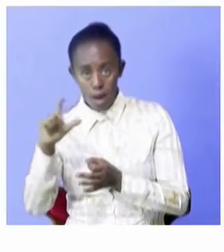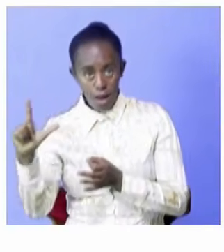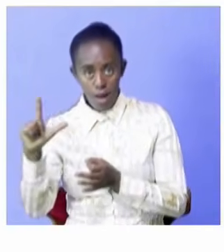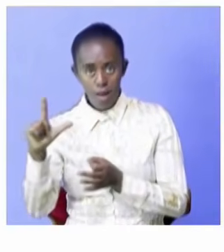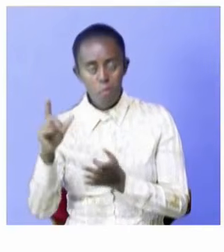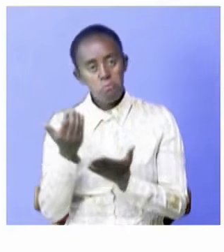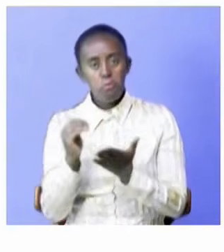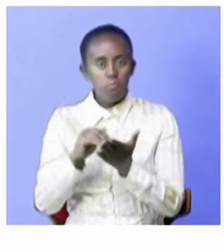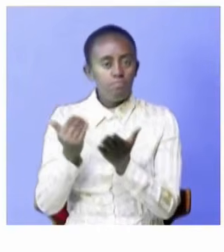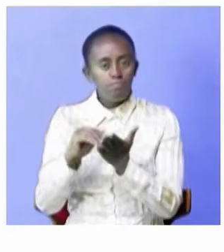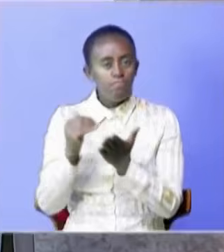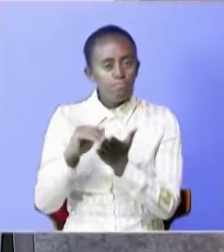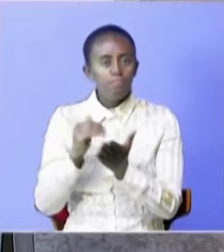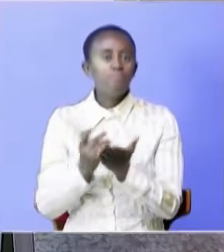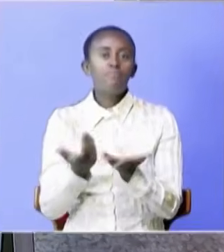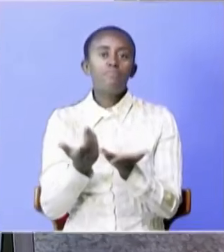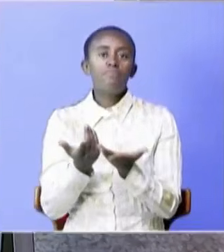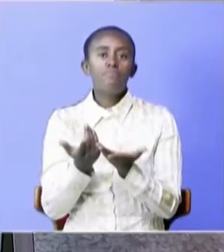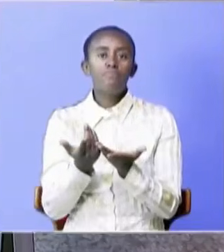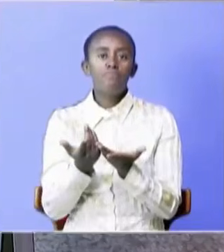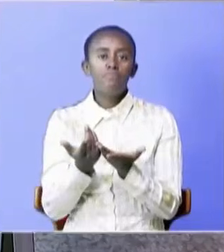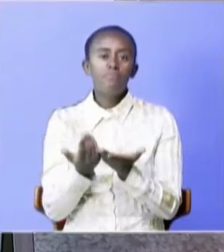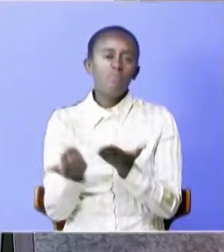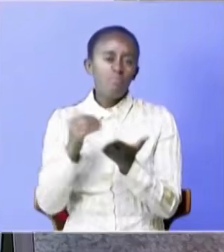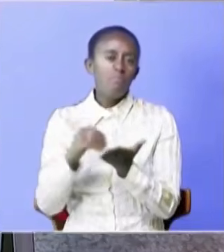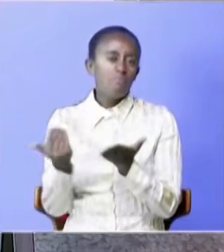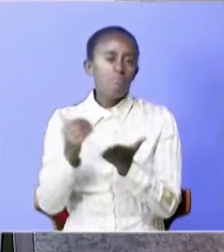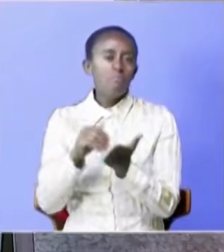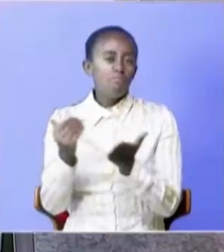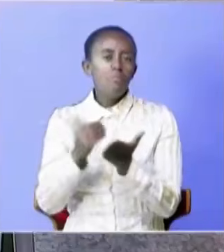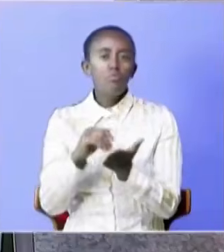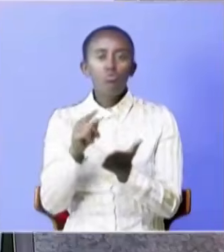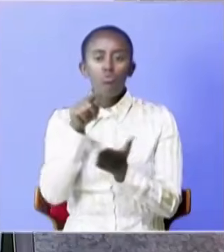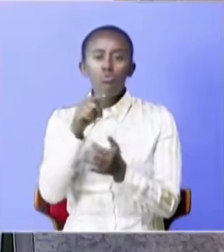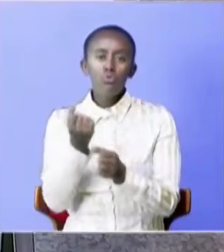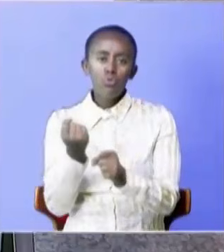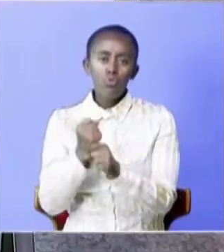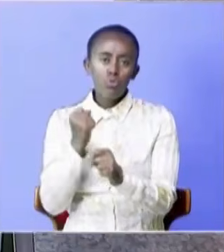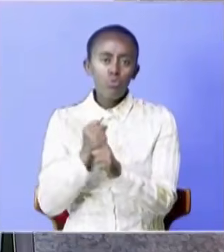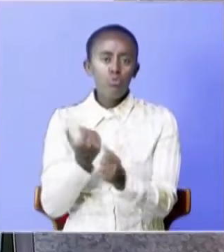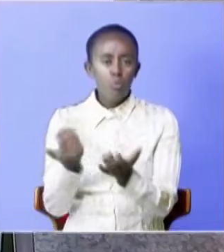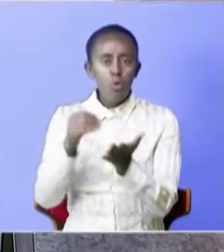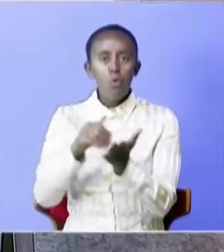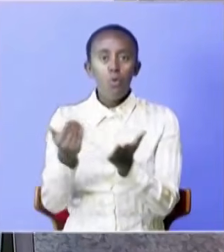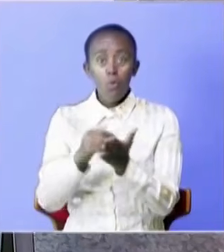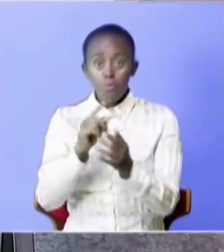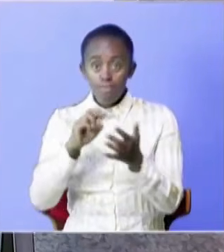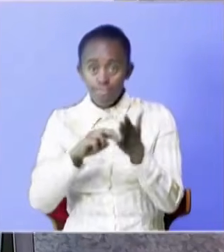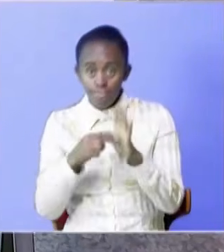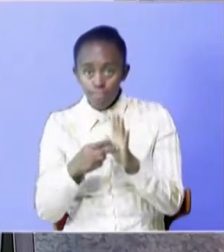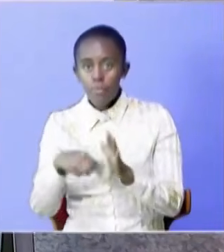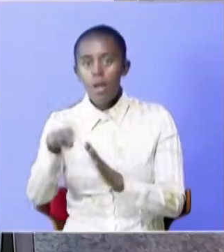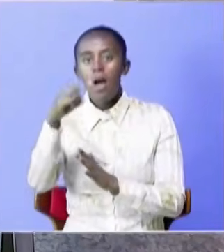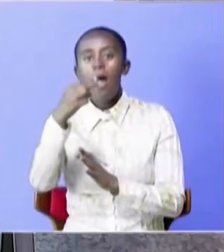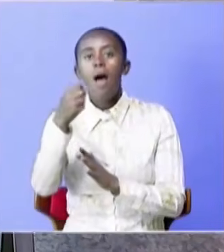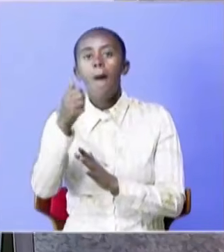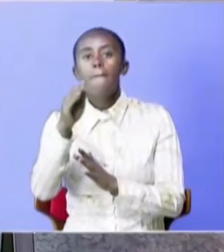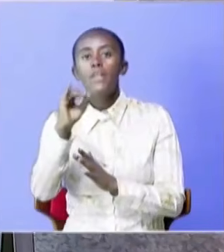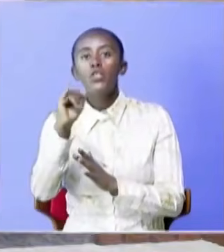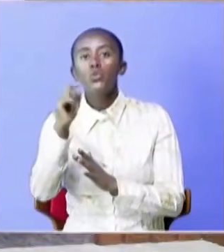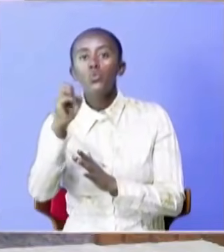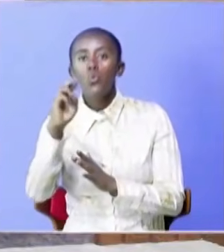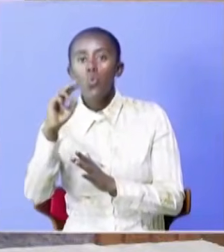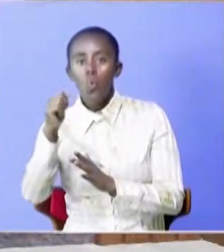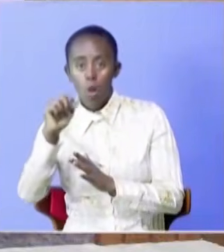actions. Things that you do repeatedly, things that you do often is what? Habitual